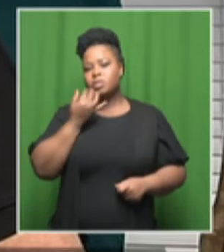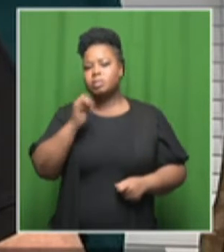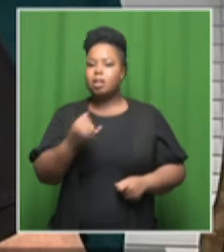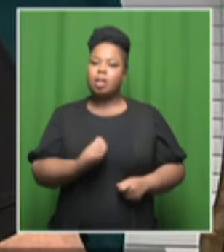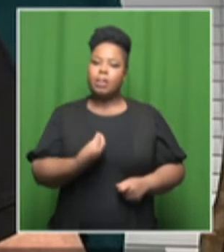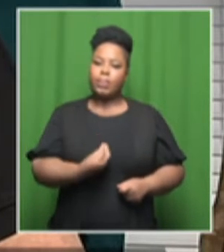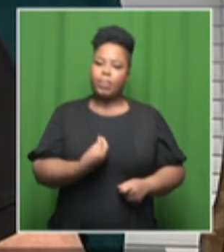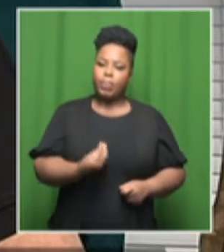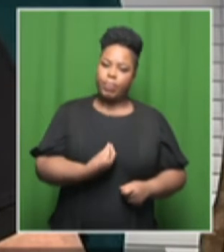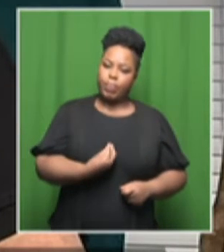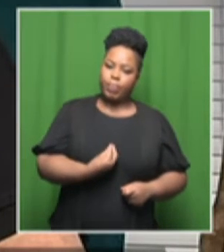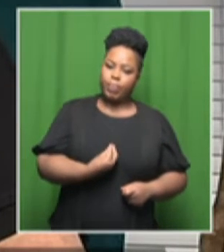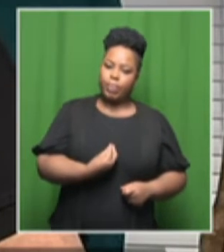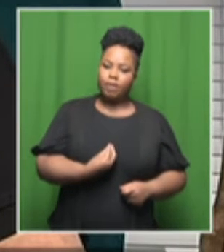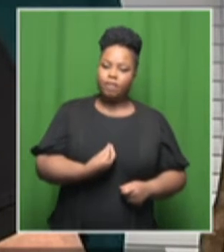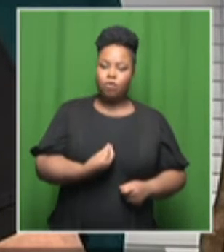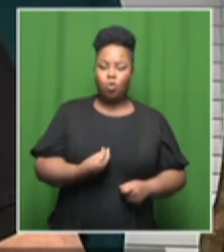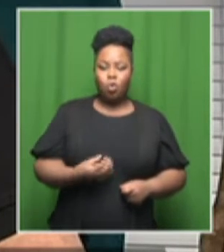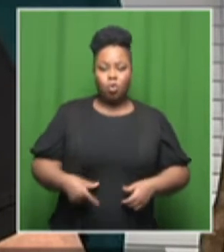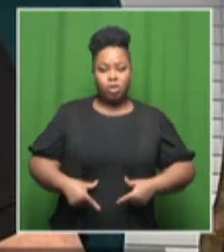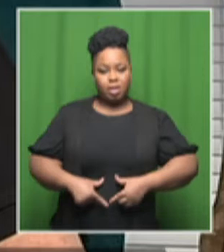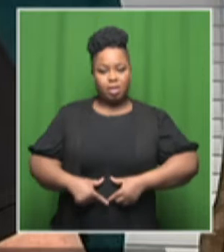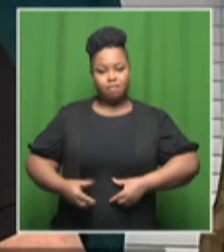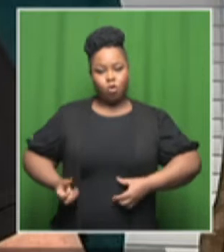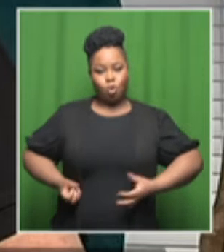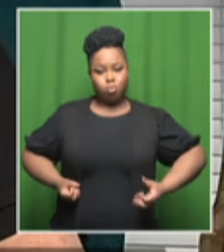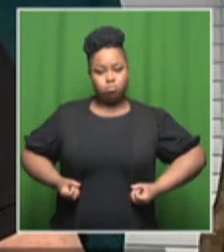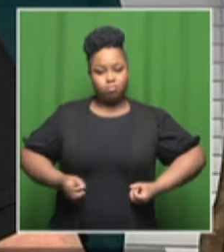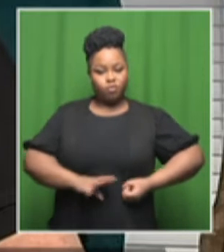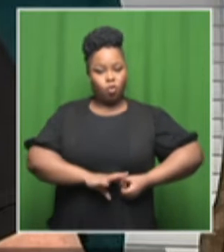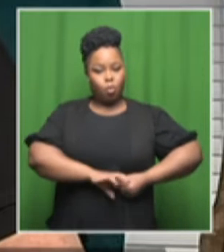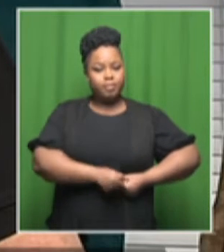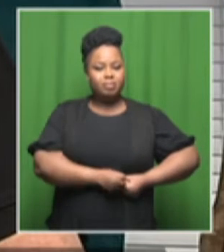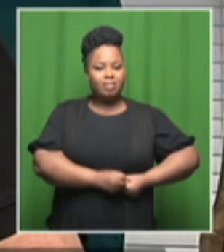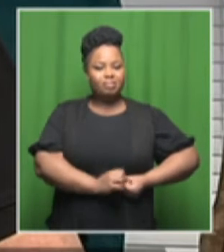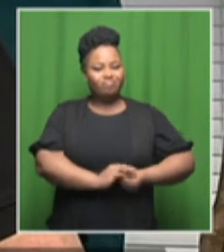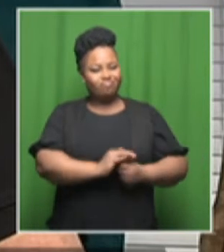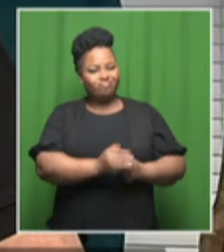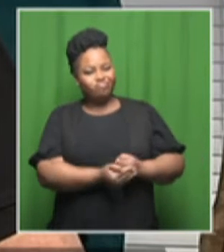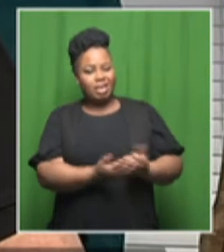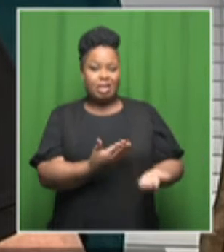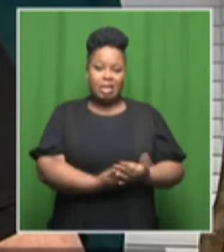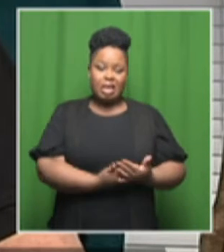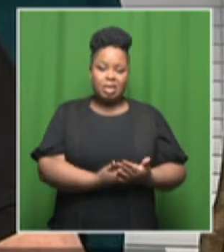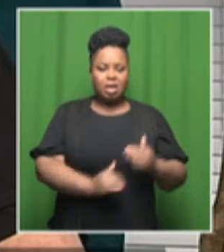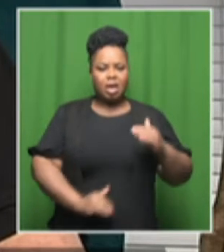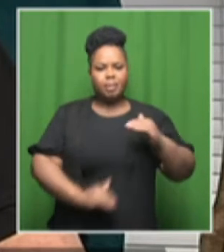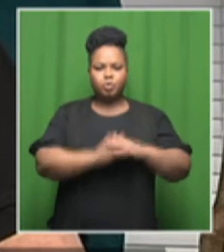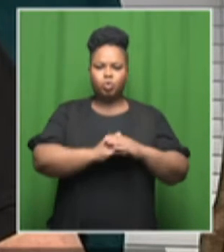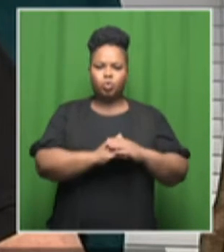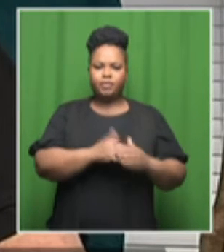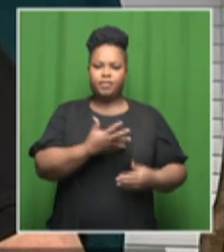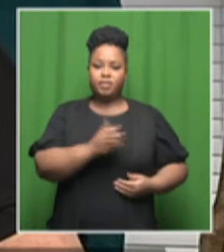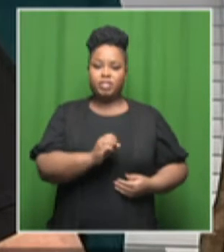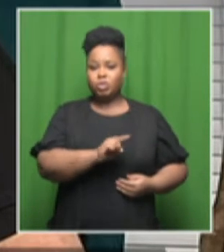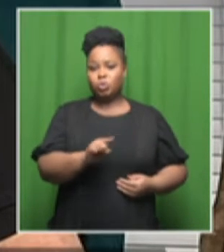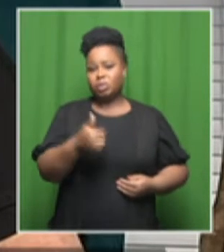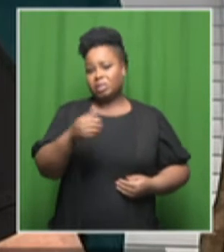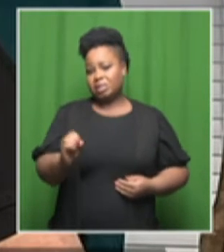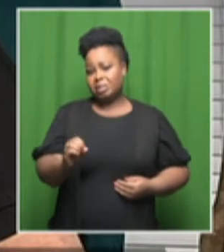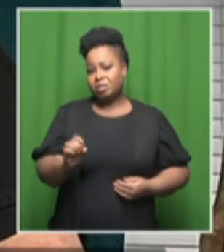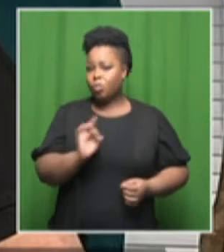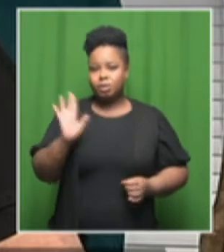patients freezing the eggs, it can go up to 50, 60 in wow. one go. It's incredible.